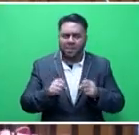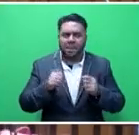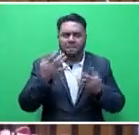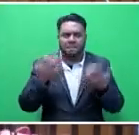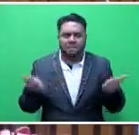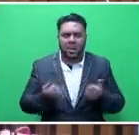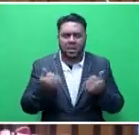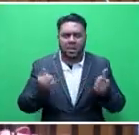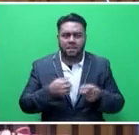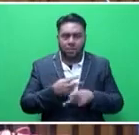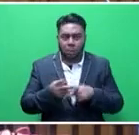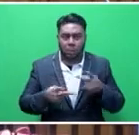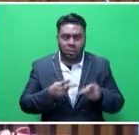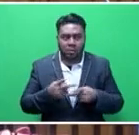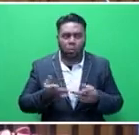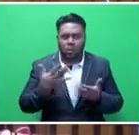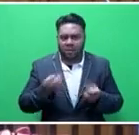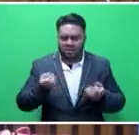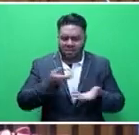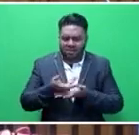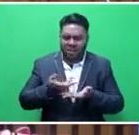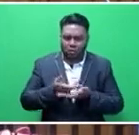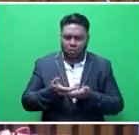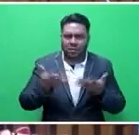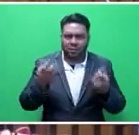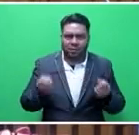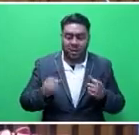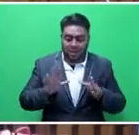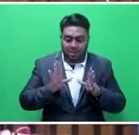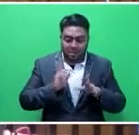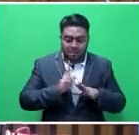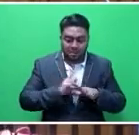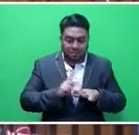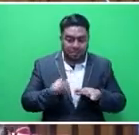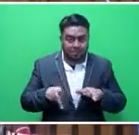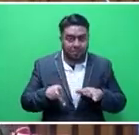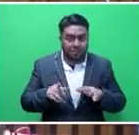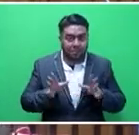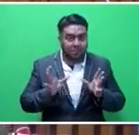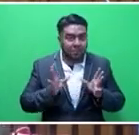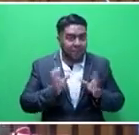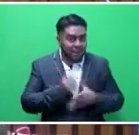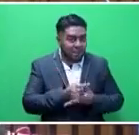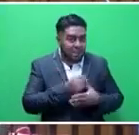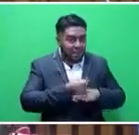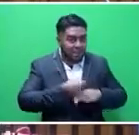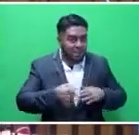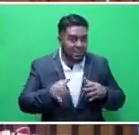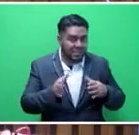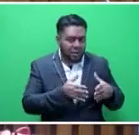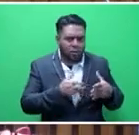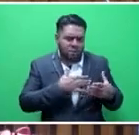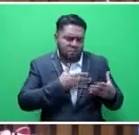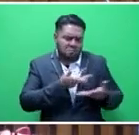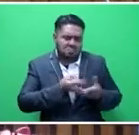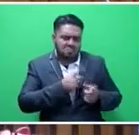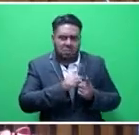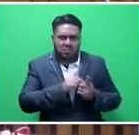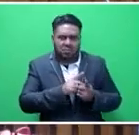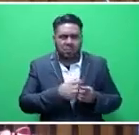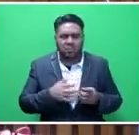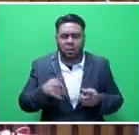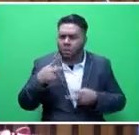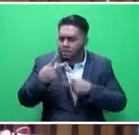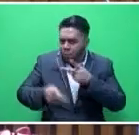today. We've had discussions in Cabinet. We've said to all the ministers, please look at all your different ministries, look at where there's